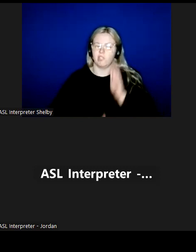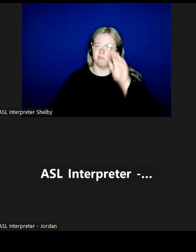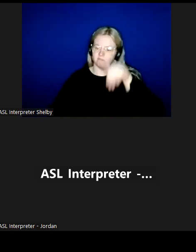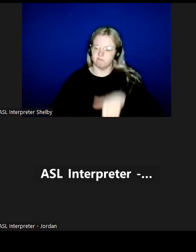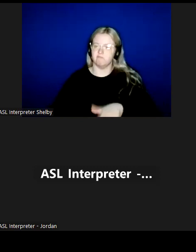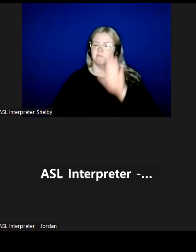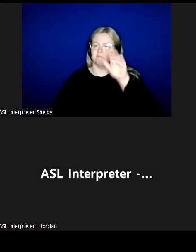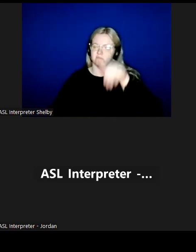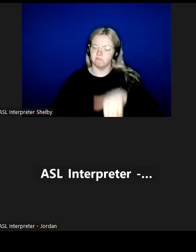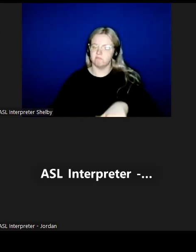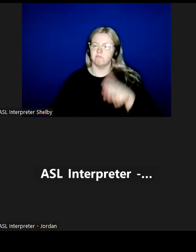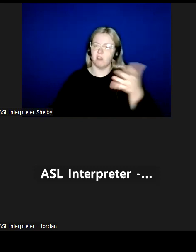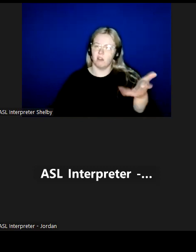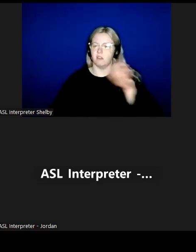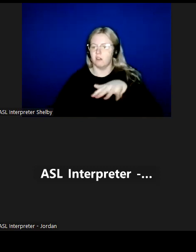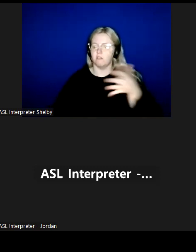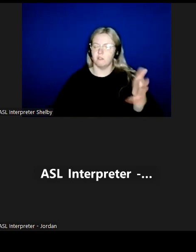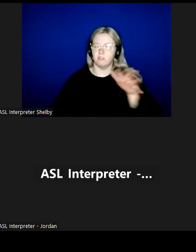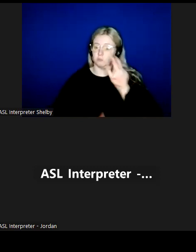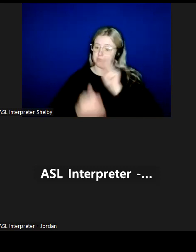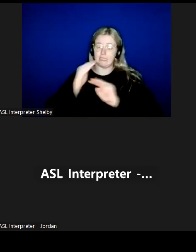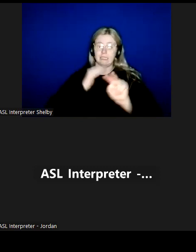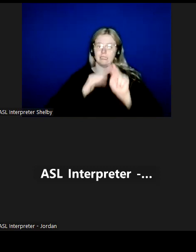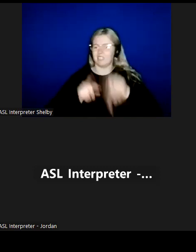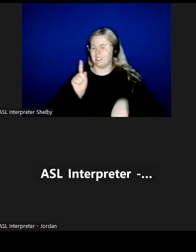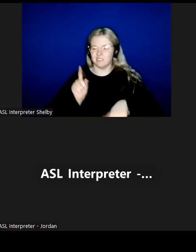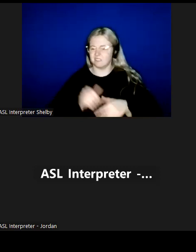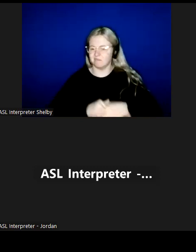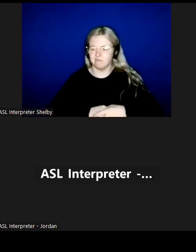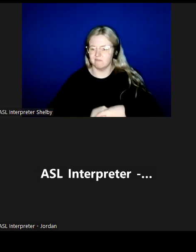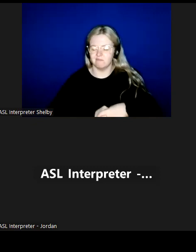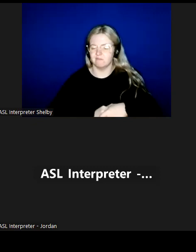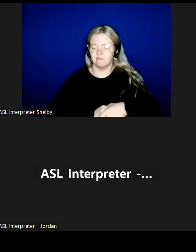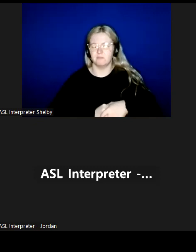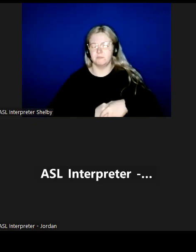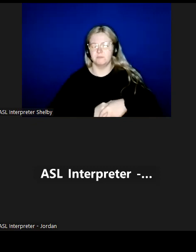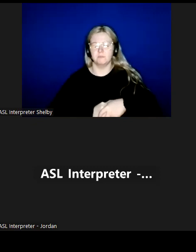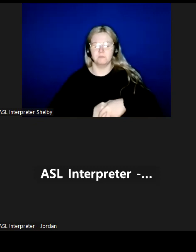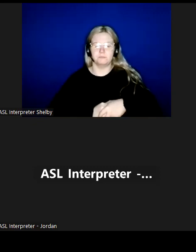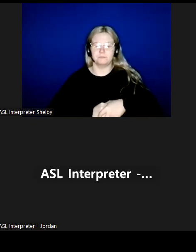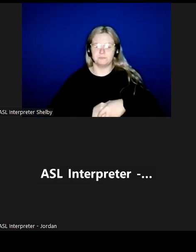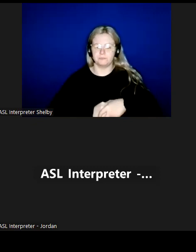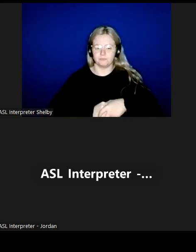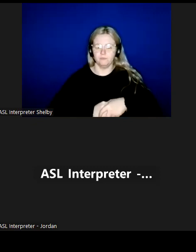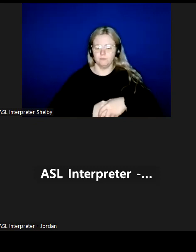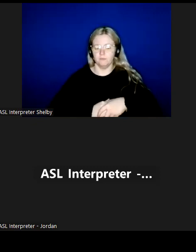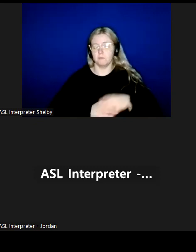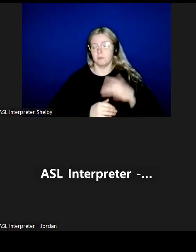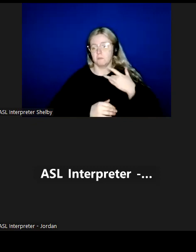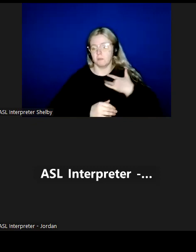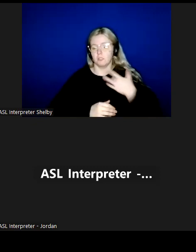kind of comes and goes. It's a little unpredictable. the trend should be that over time, as you